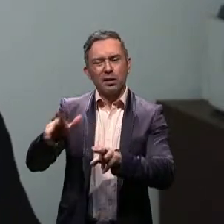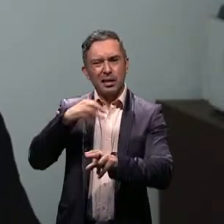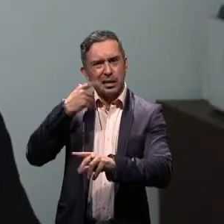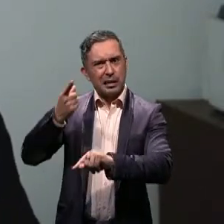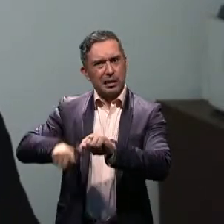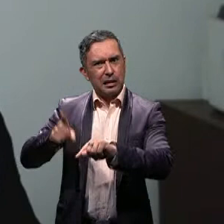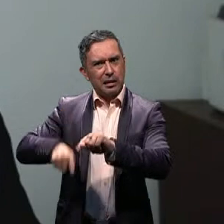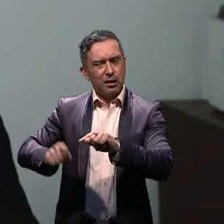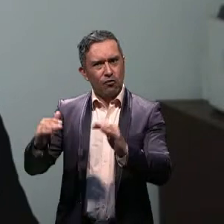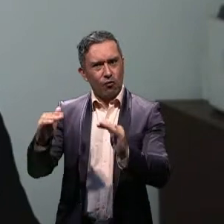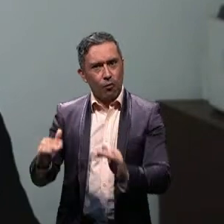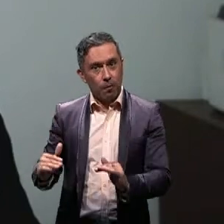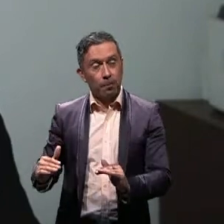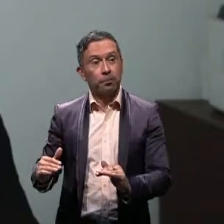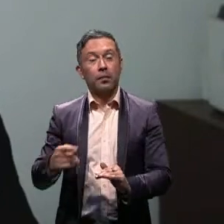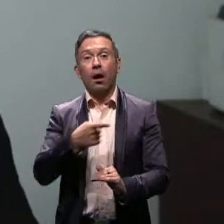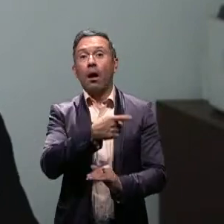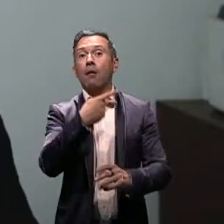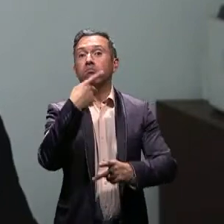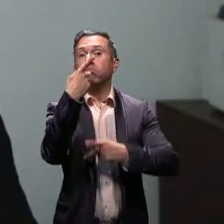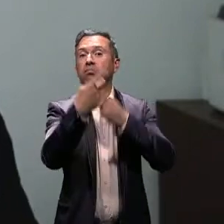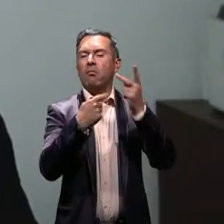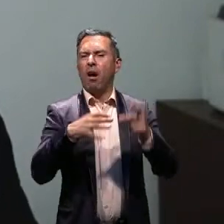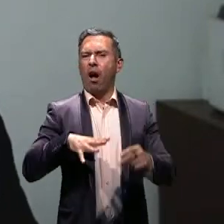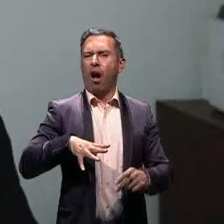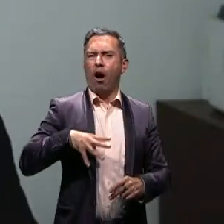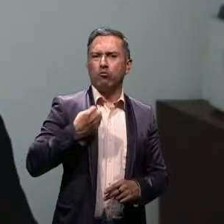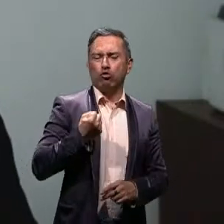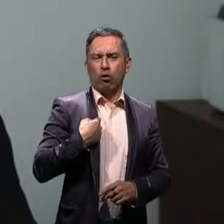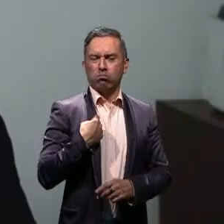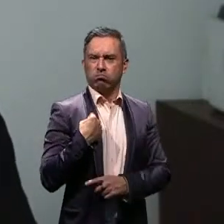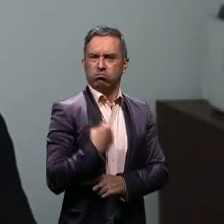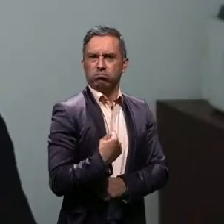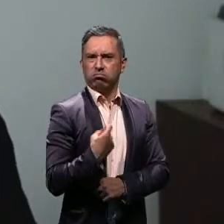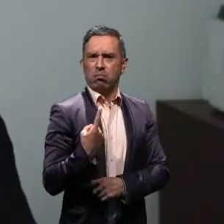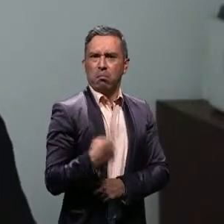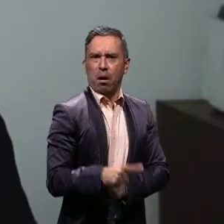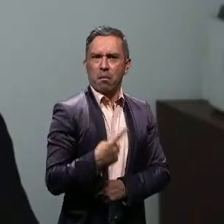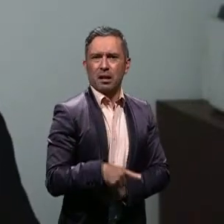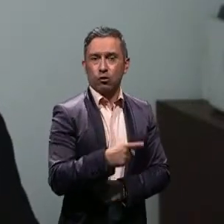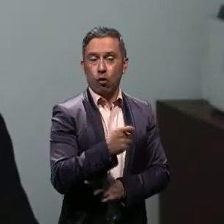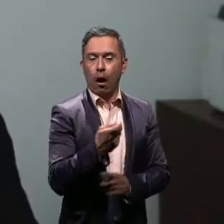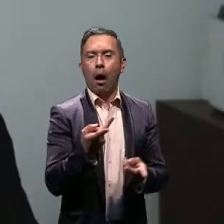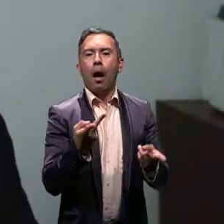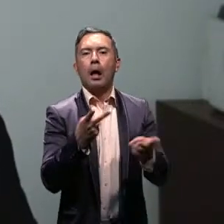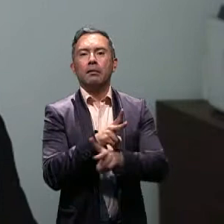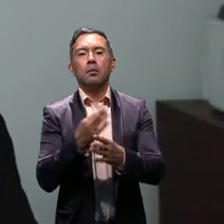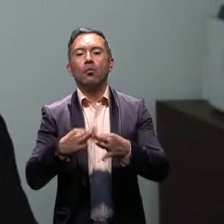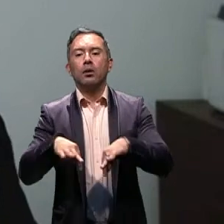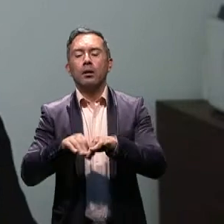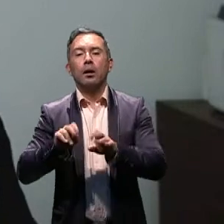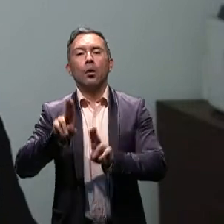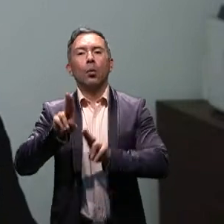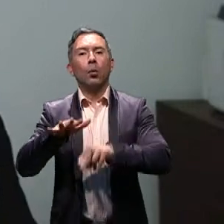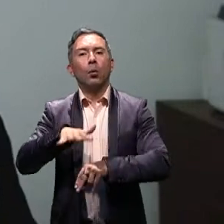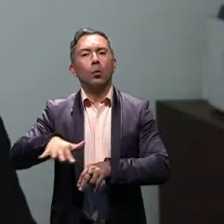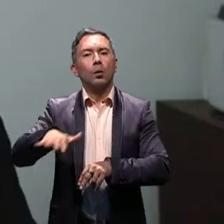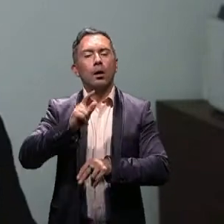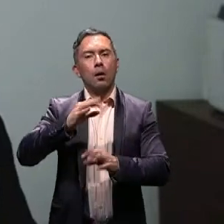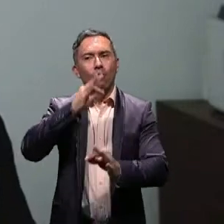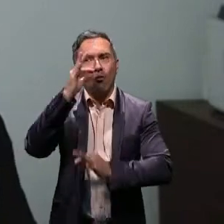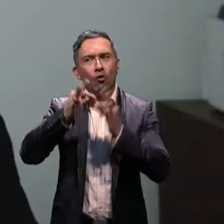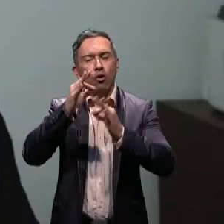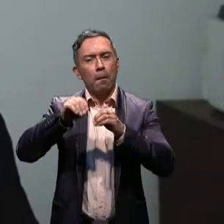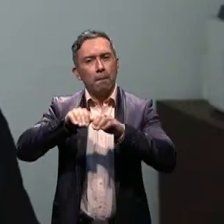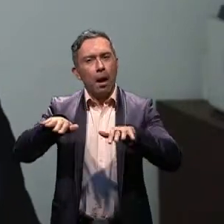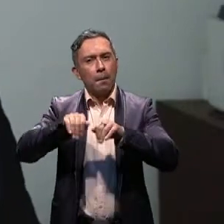To counteract those practices and these discourses, it is necessary also to strengthen democratic culture and to work